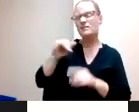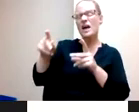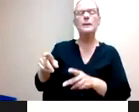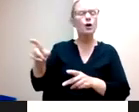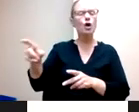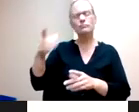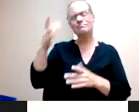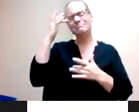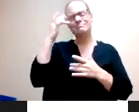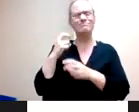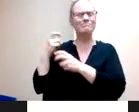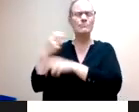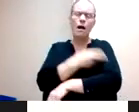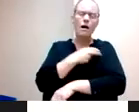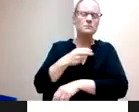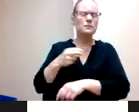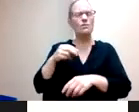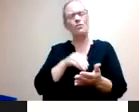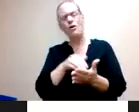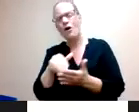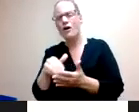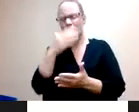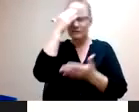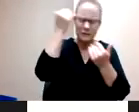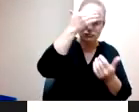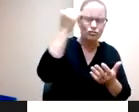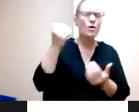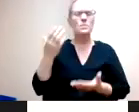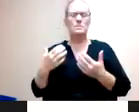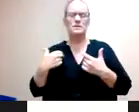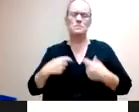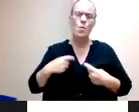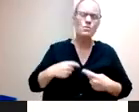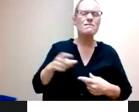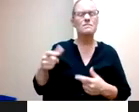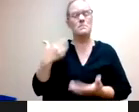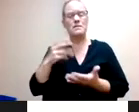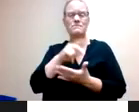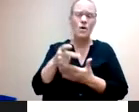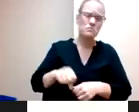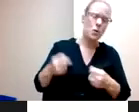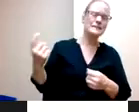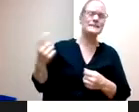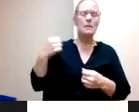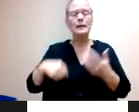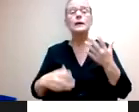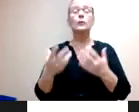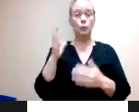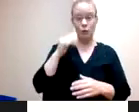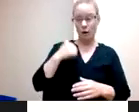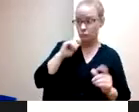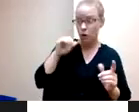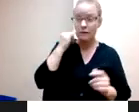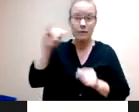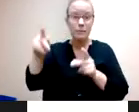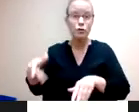hospital frequently with their dementia, they've had some aspiration pneumonias, they may have fallen intermittently. Would I be